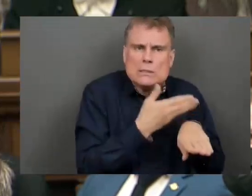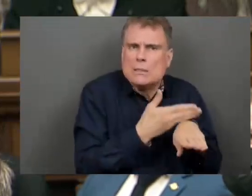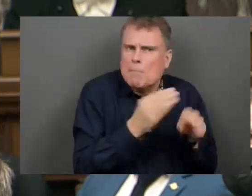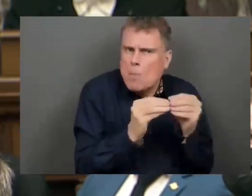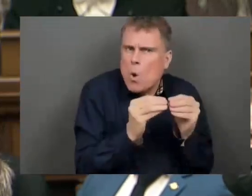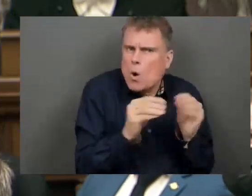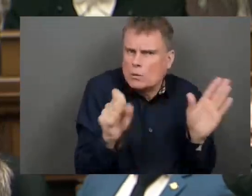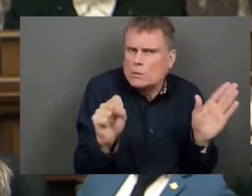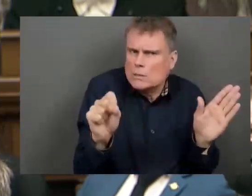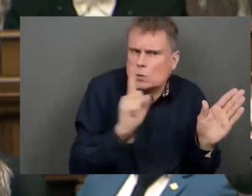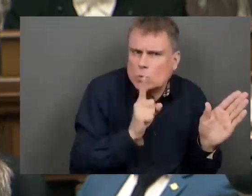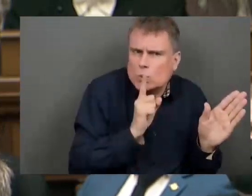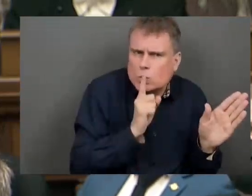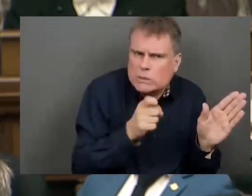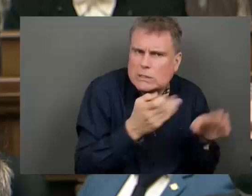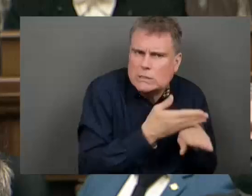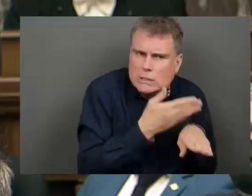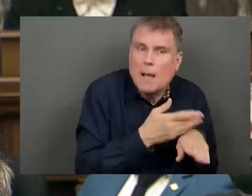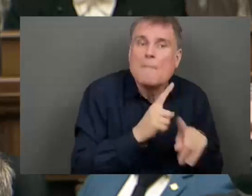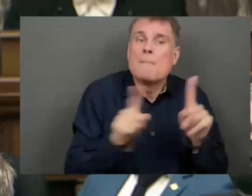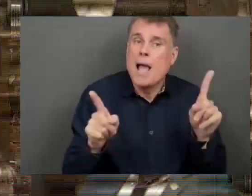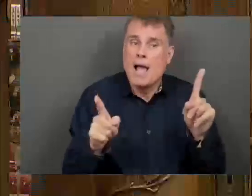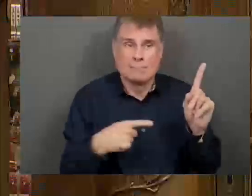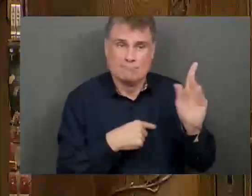continue to do that work.